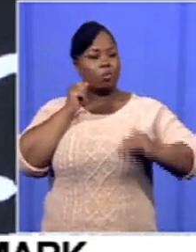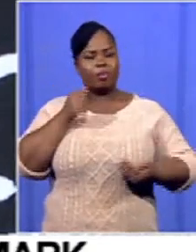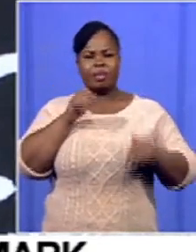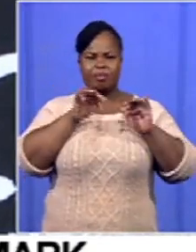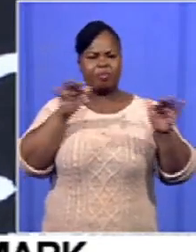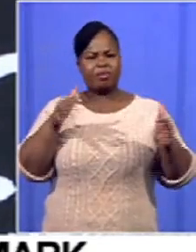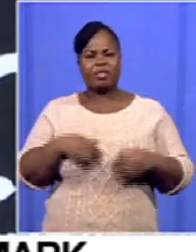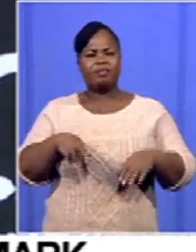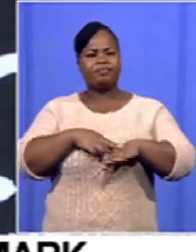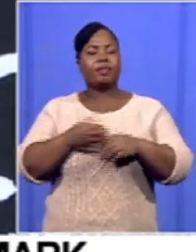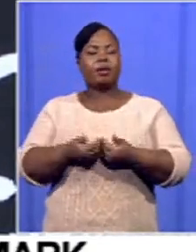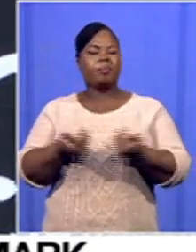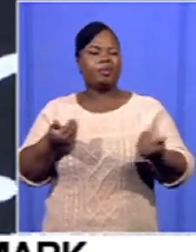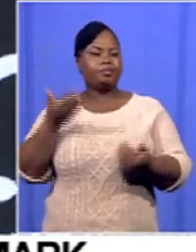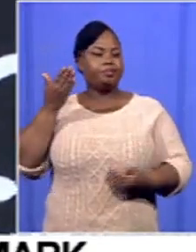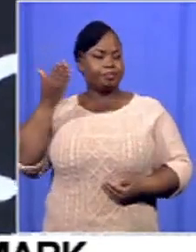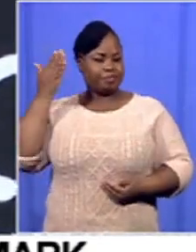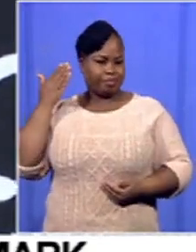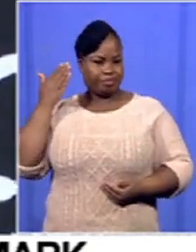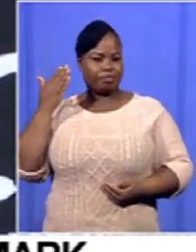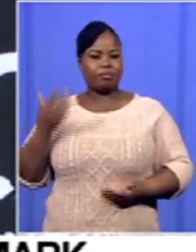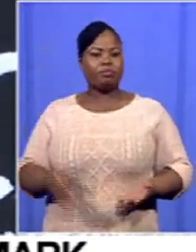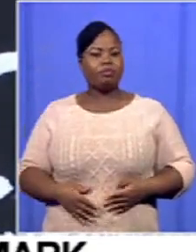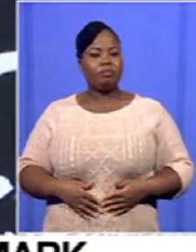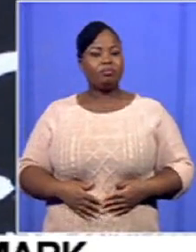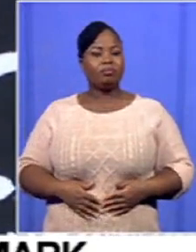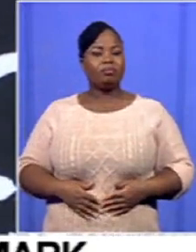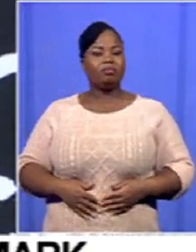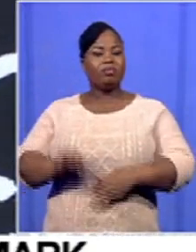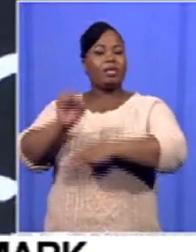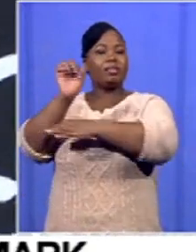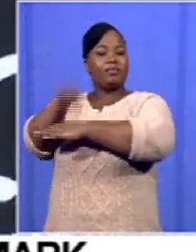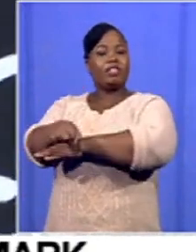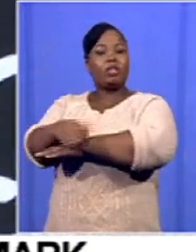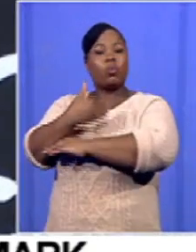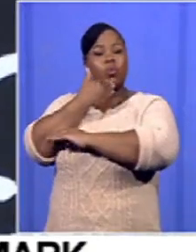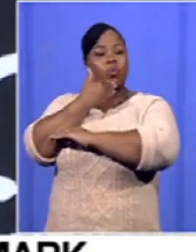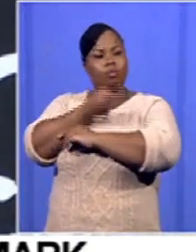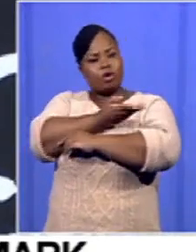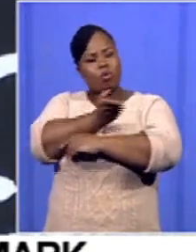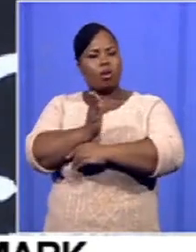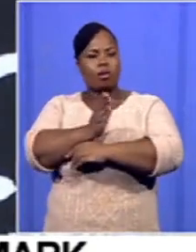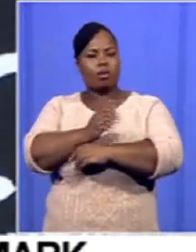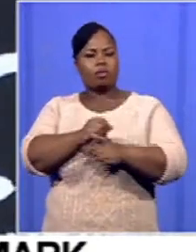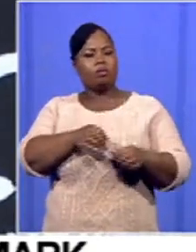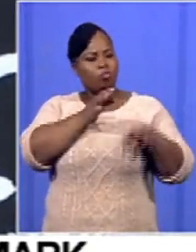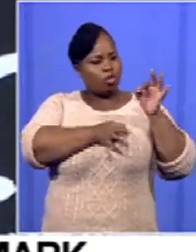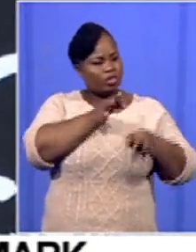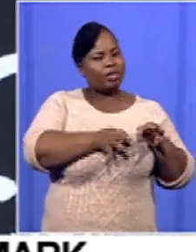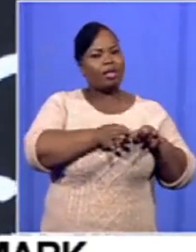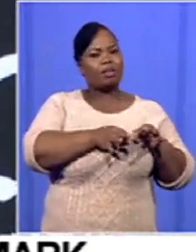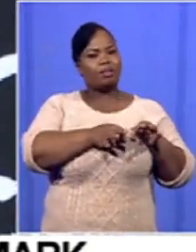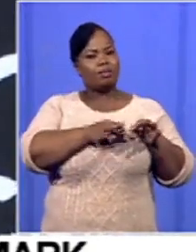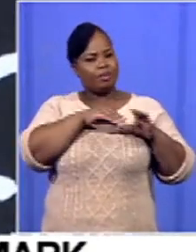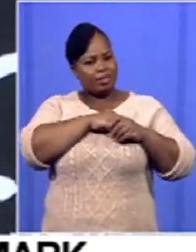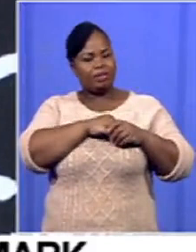Apartheid in many ways was defeated by all of society. The political parties played their part,